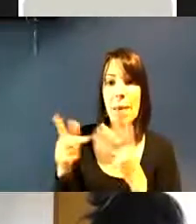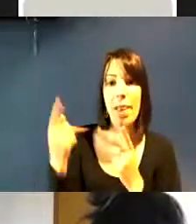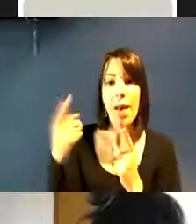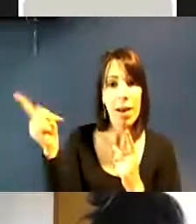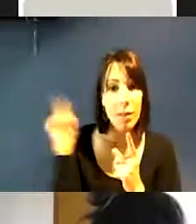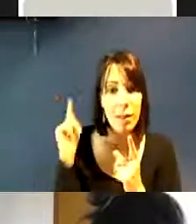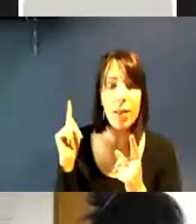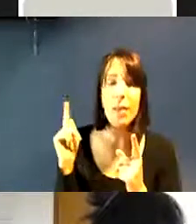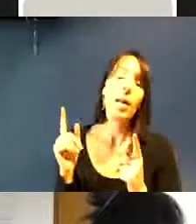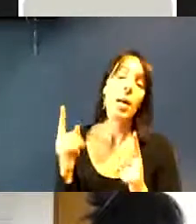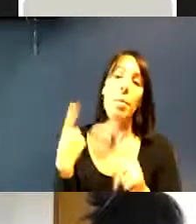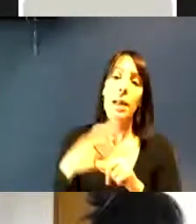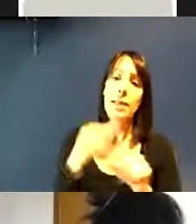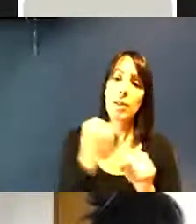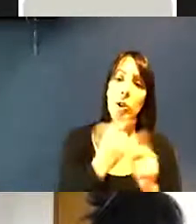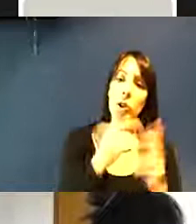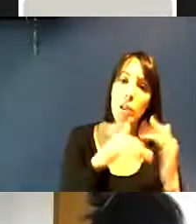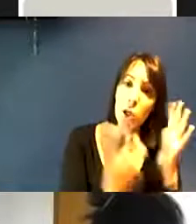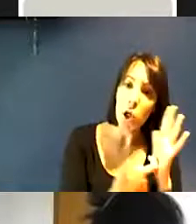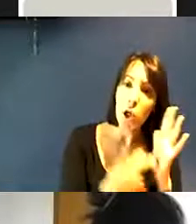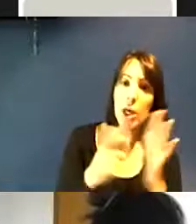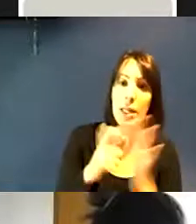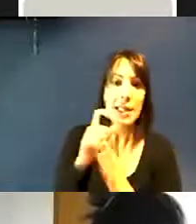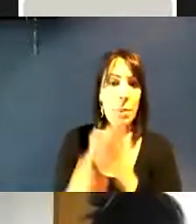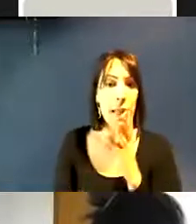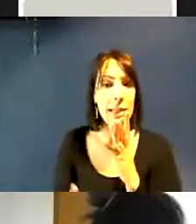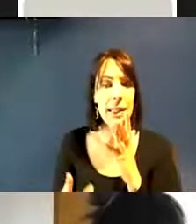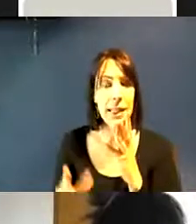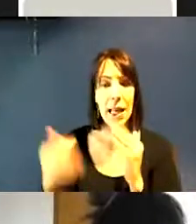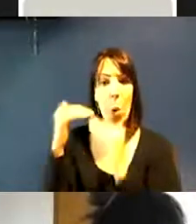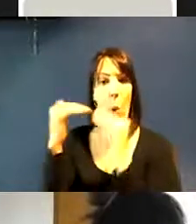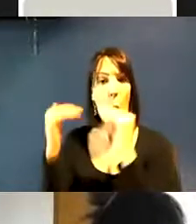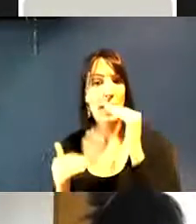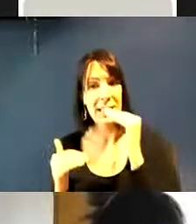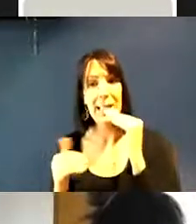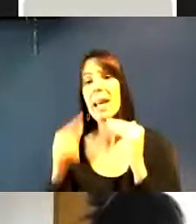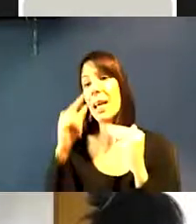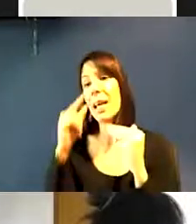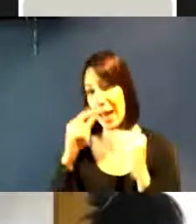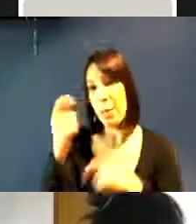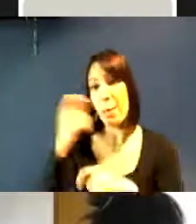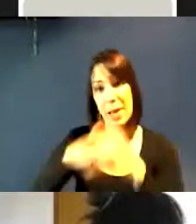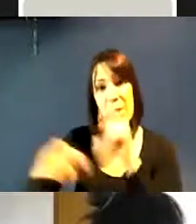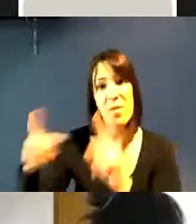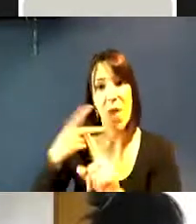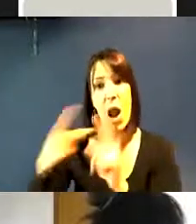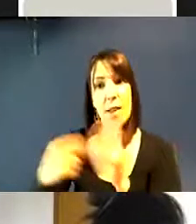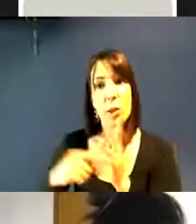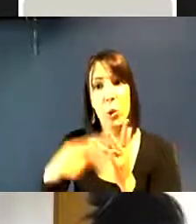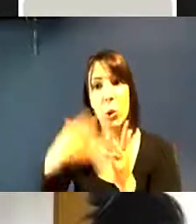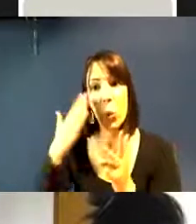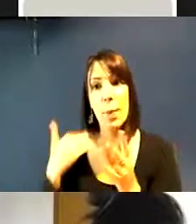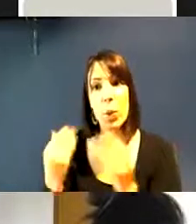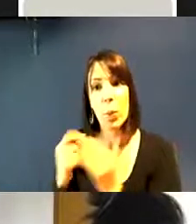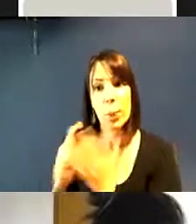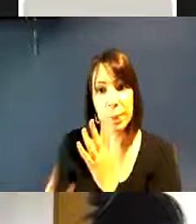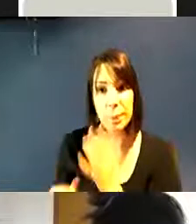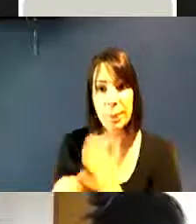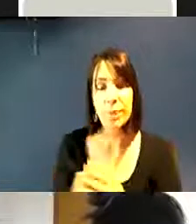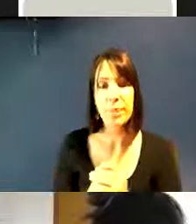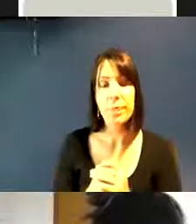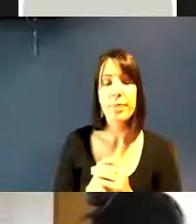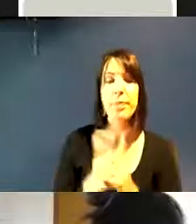gender and disability equality in this context can lead to violence against women, as we know. In particular,